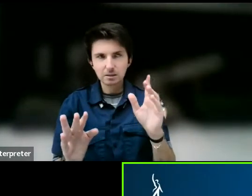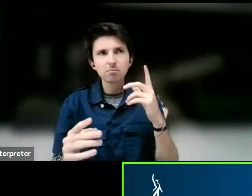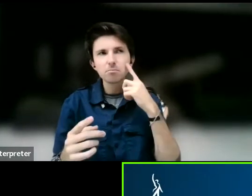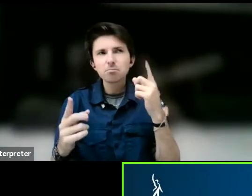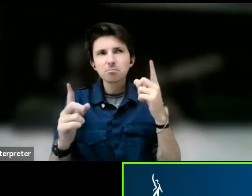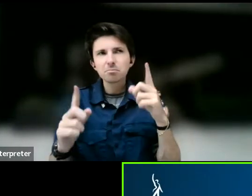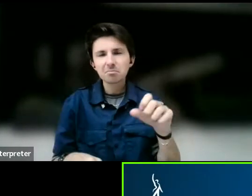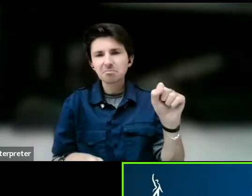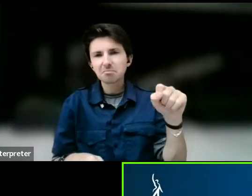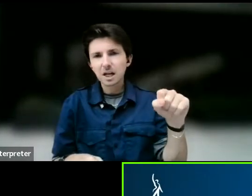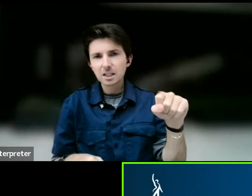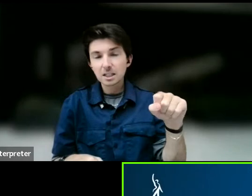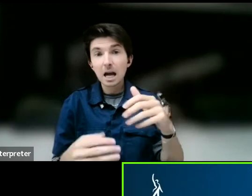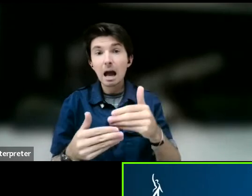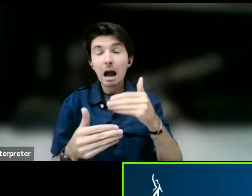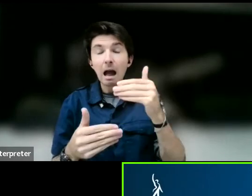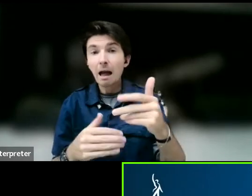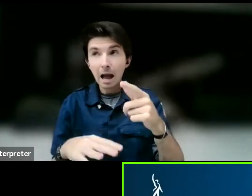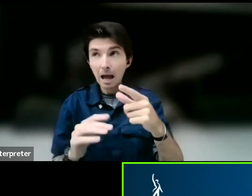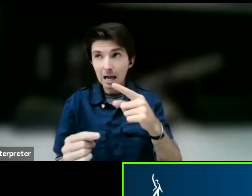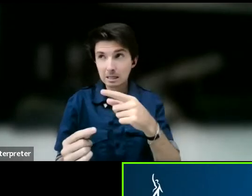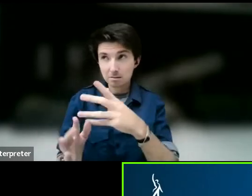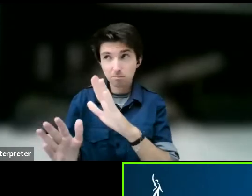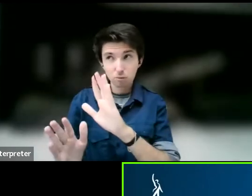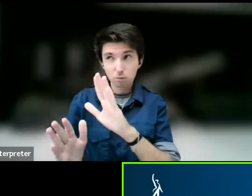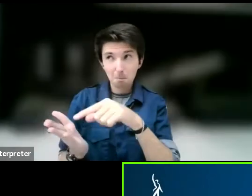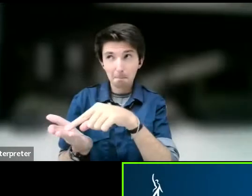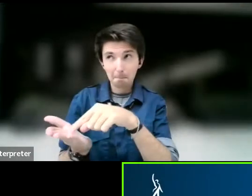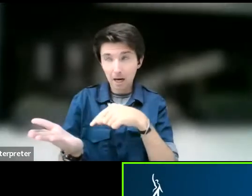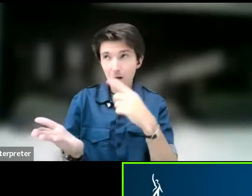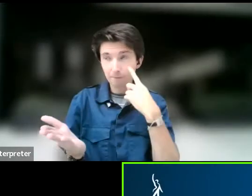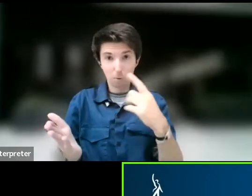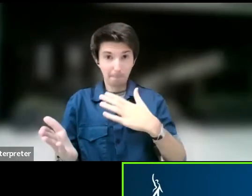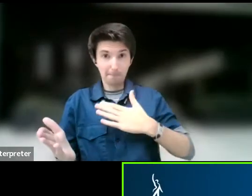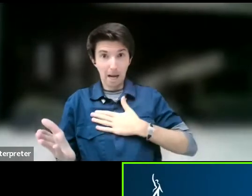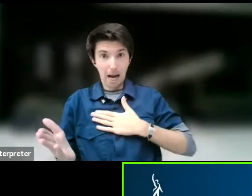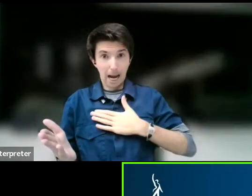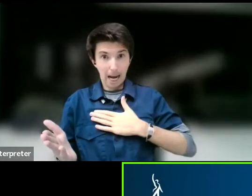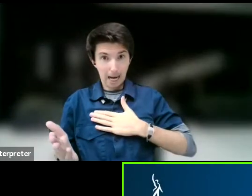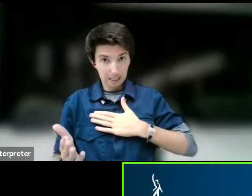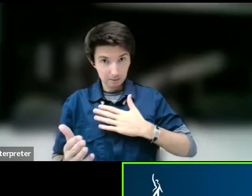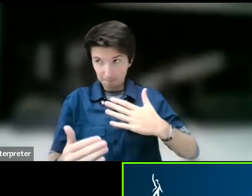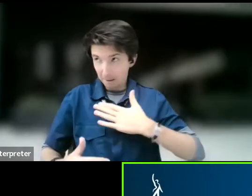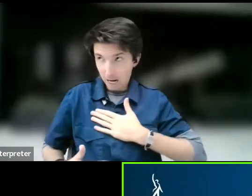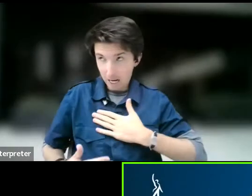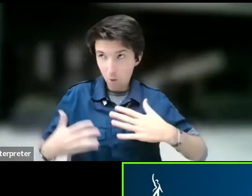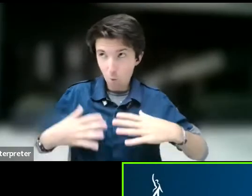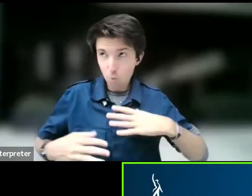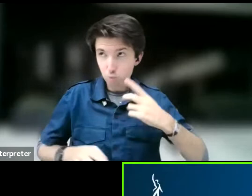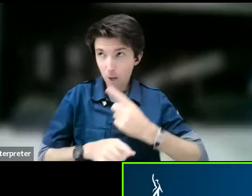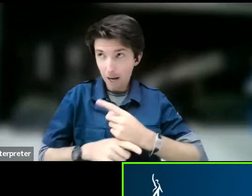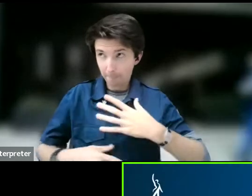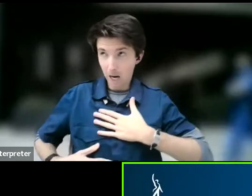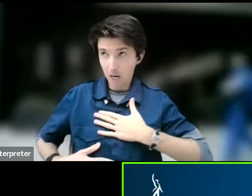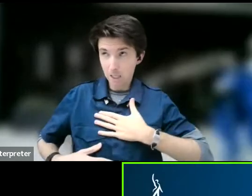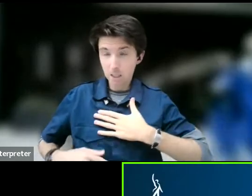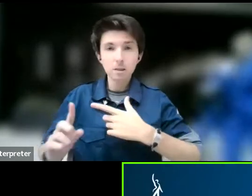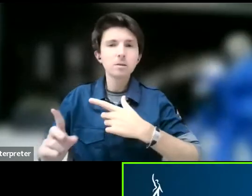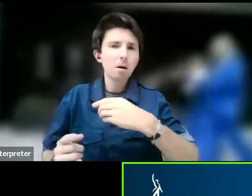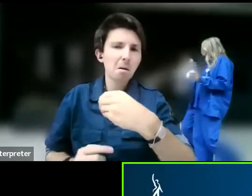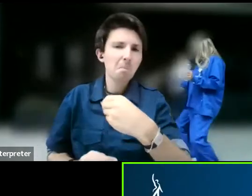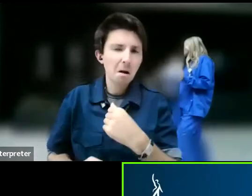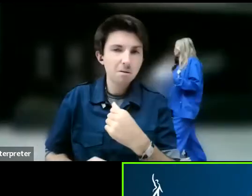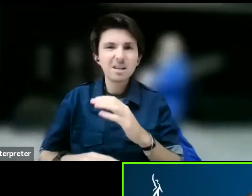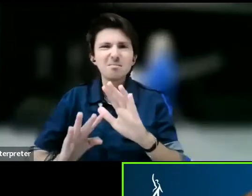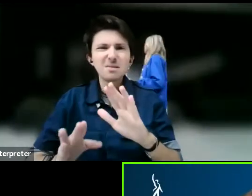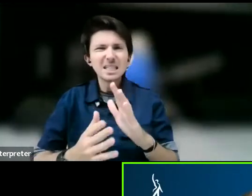that. That scenario, and I'll also mention this too, Ben, that, sometimes it's not very clear when the background